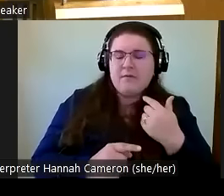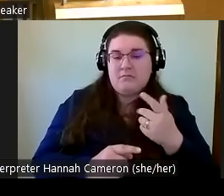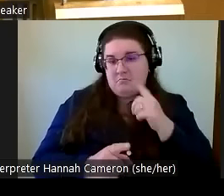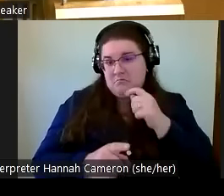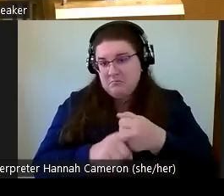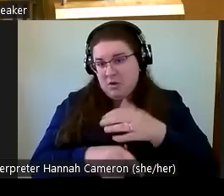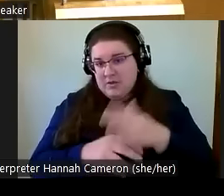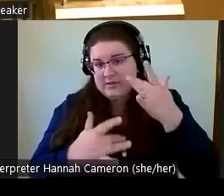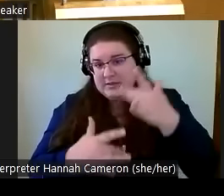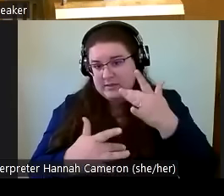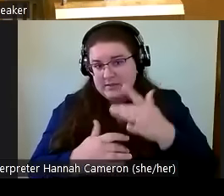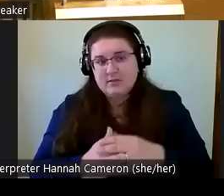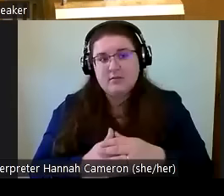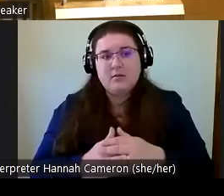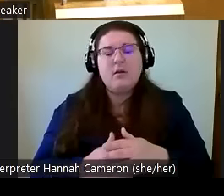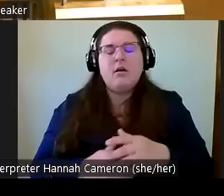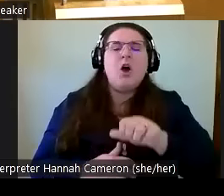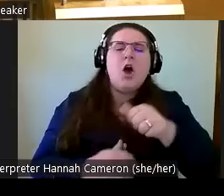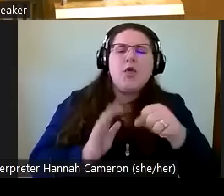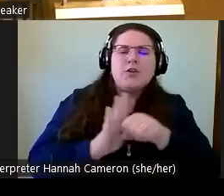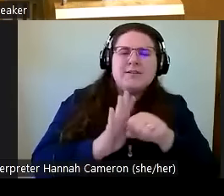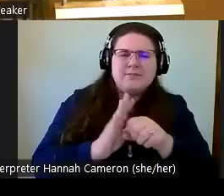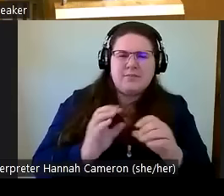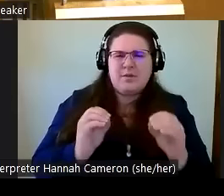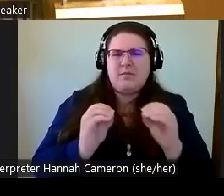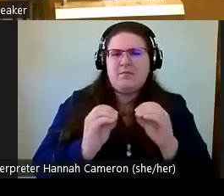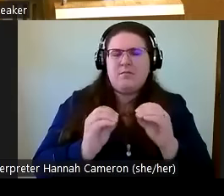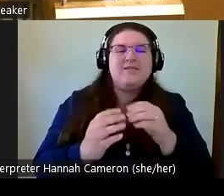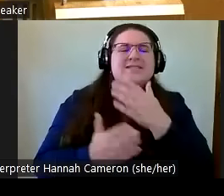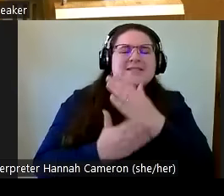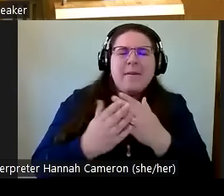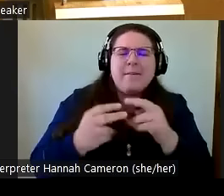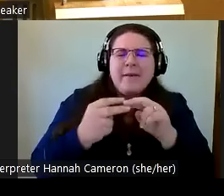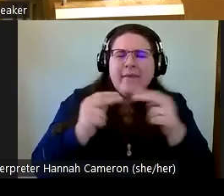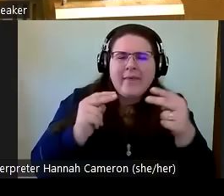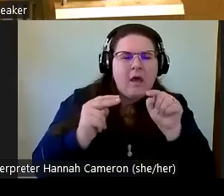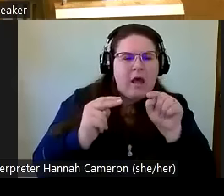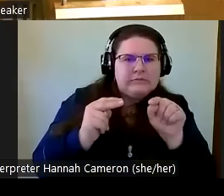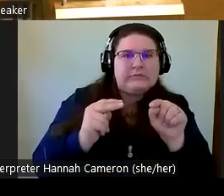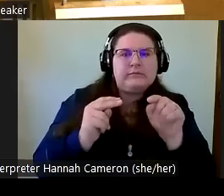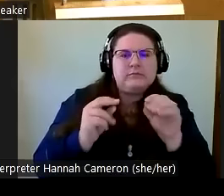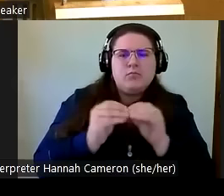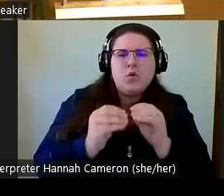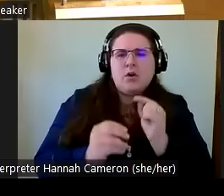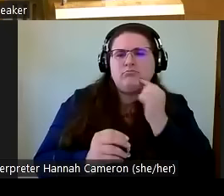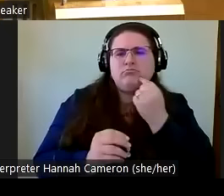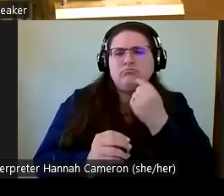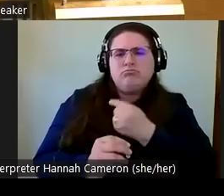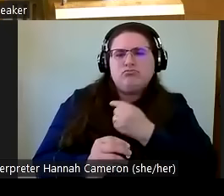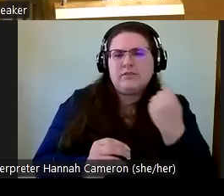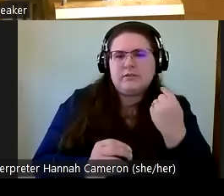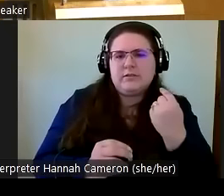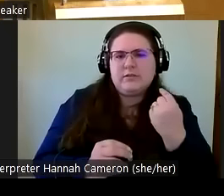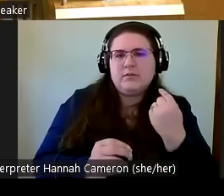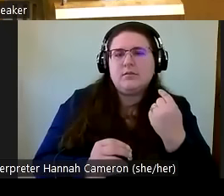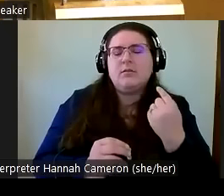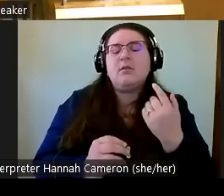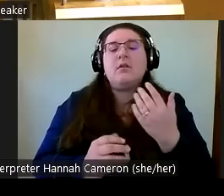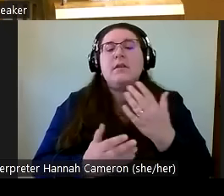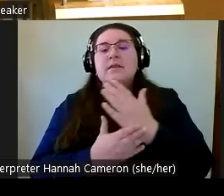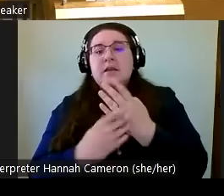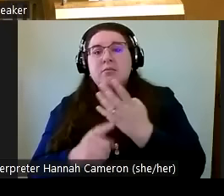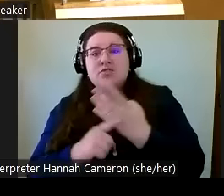confer additional risk, and there are some variants that are deterministic. So if you have this variant, you will absolutely